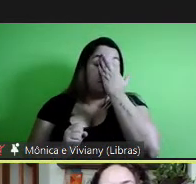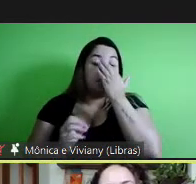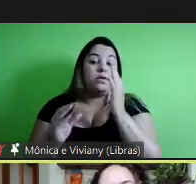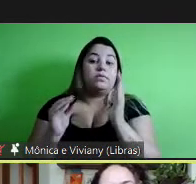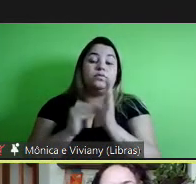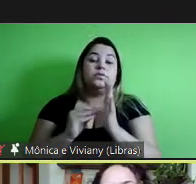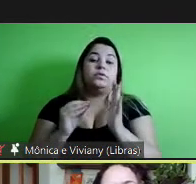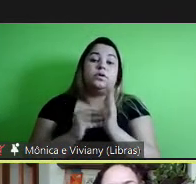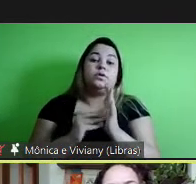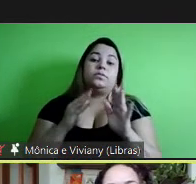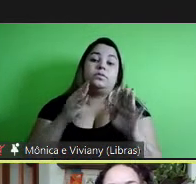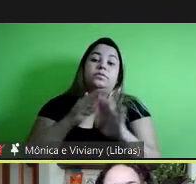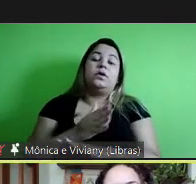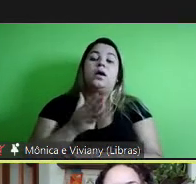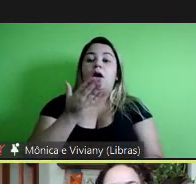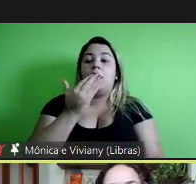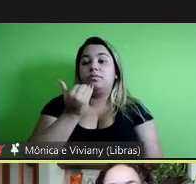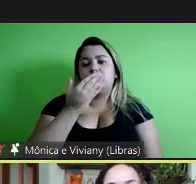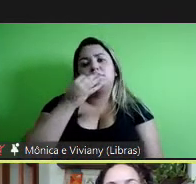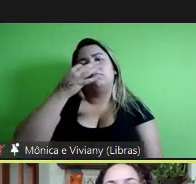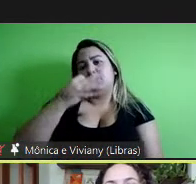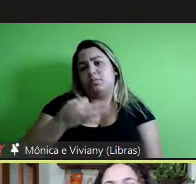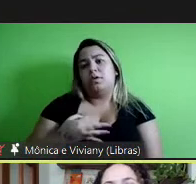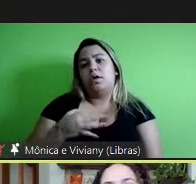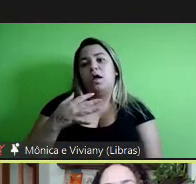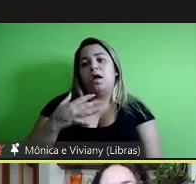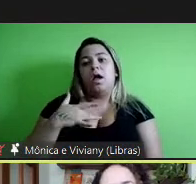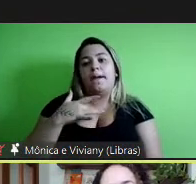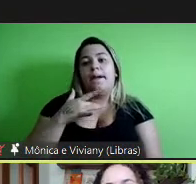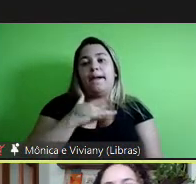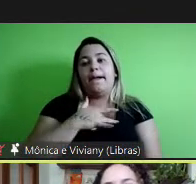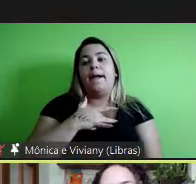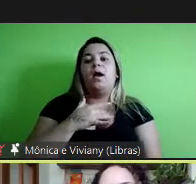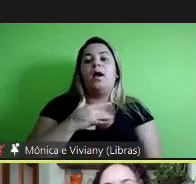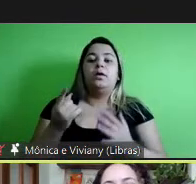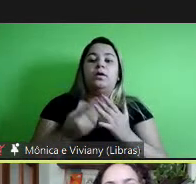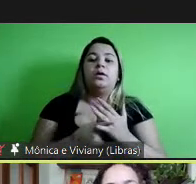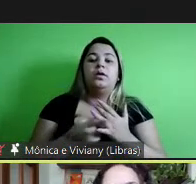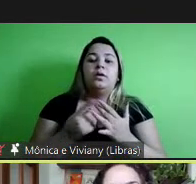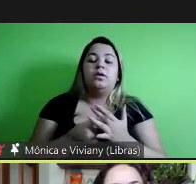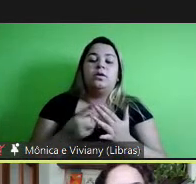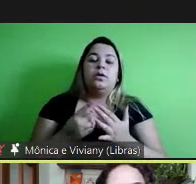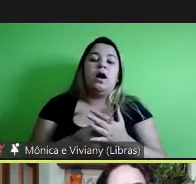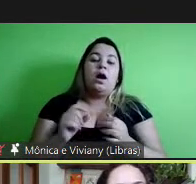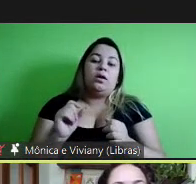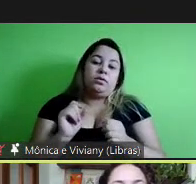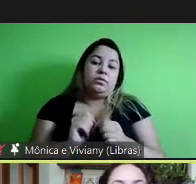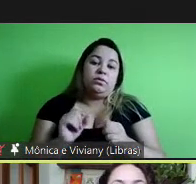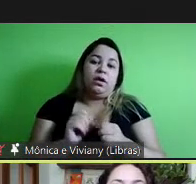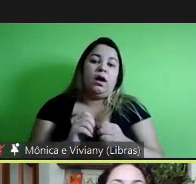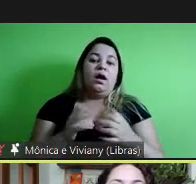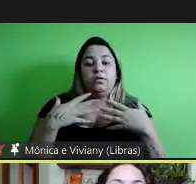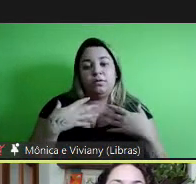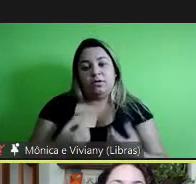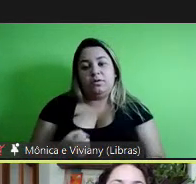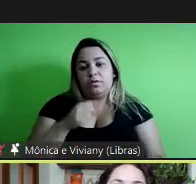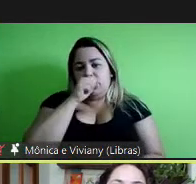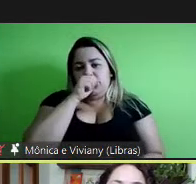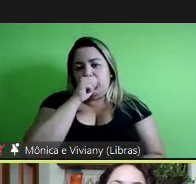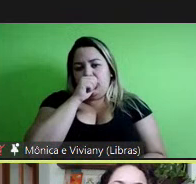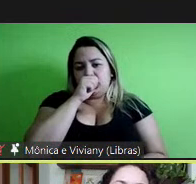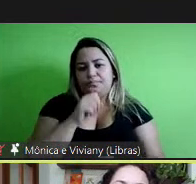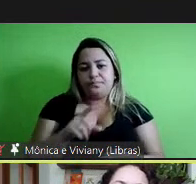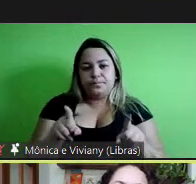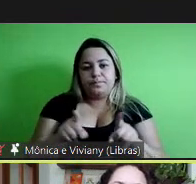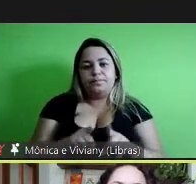happen when there is a lack of physical access to the adequate and healthy food or through the means for its production and